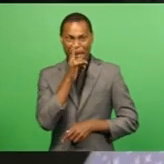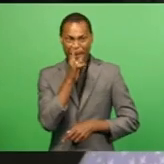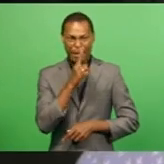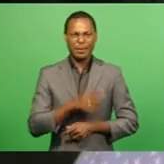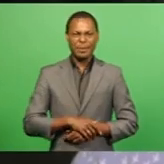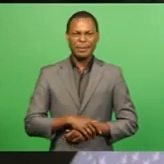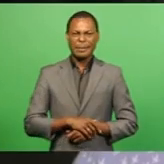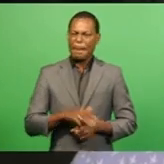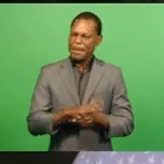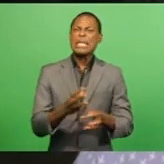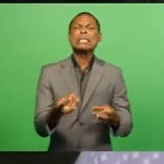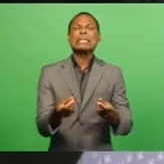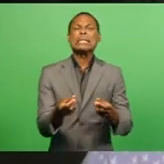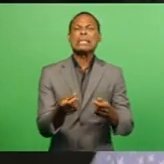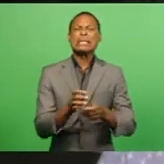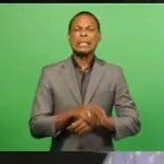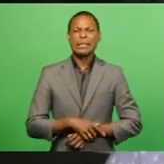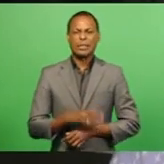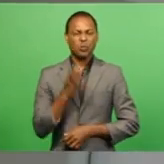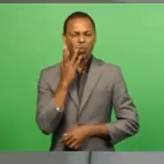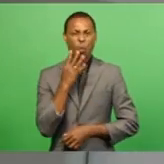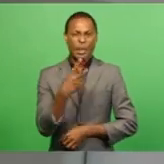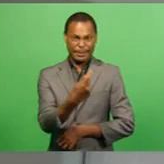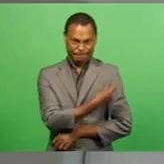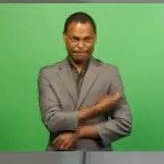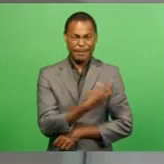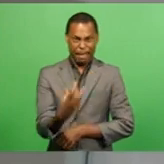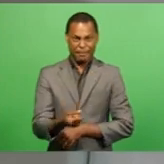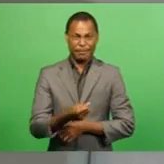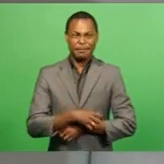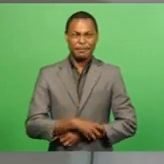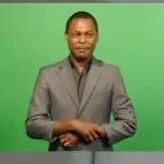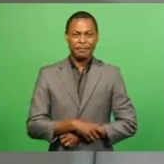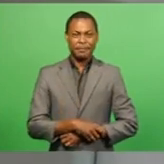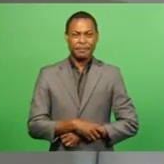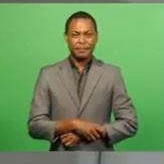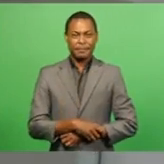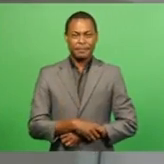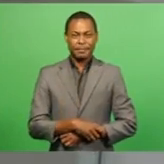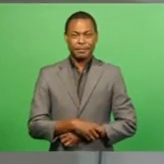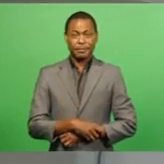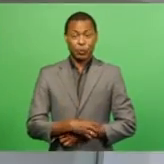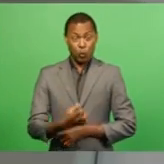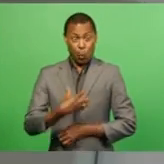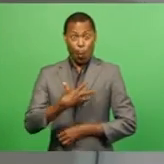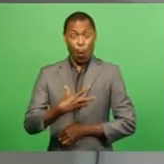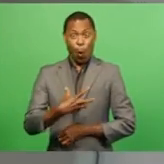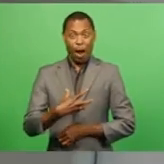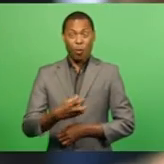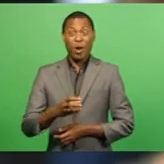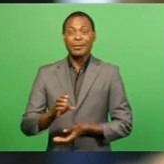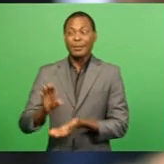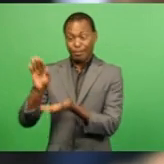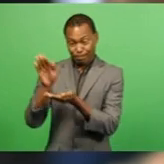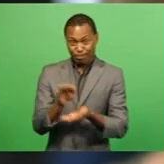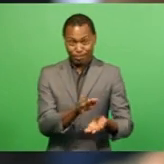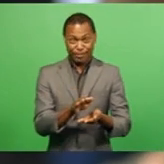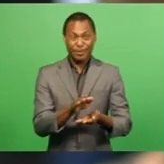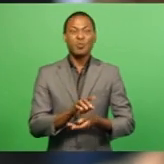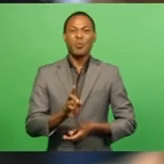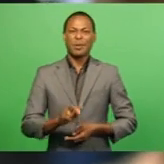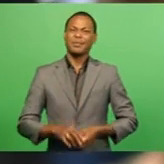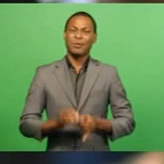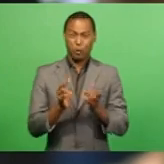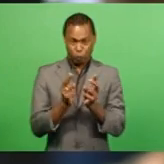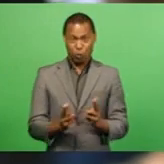make it easy when the vaccines are being rolled out. With more doses expected to be brought in, the UN